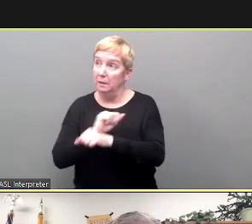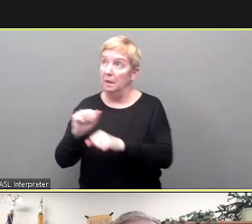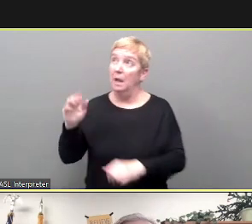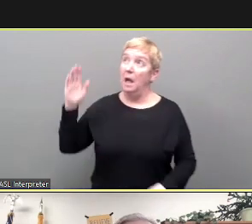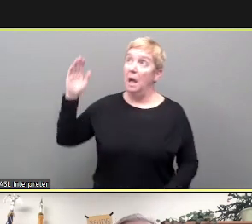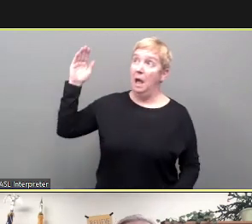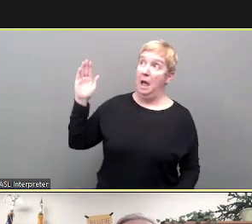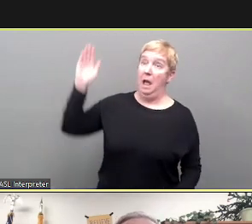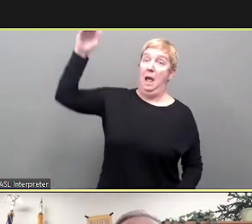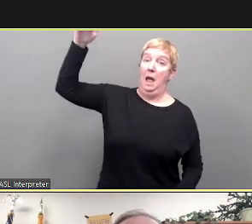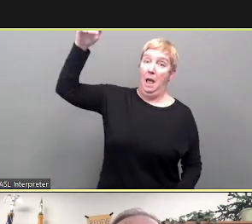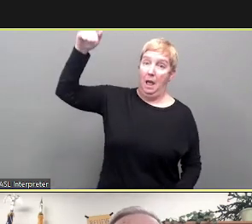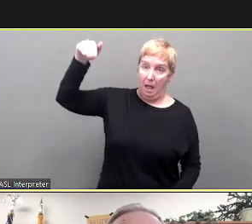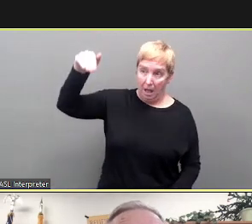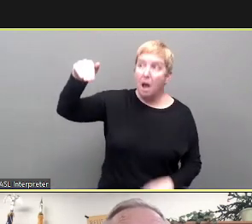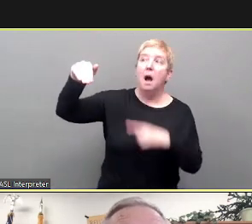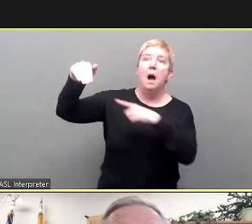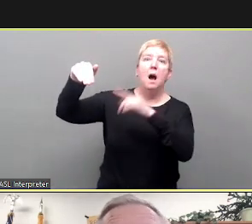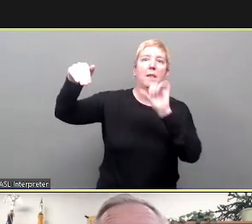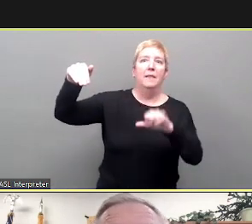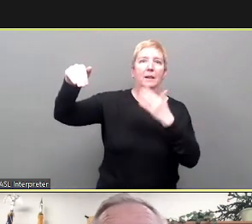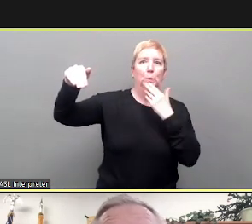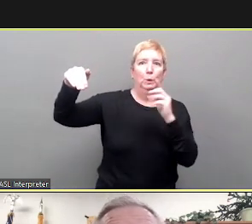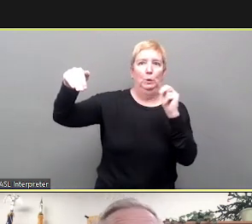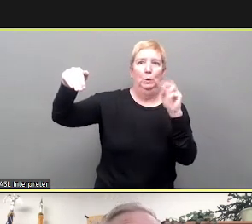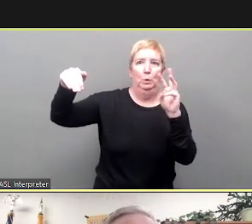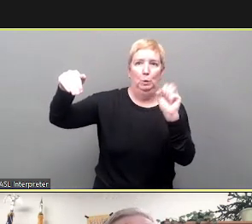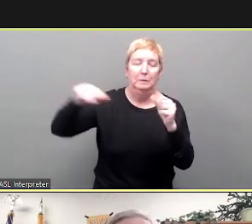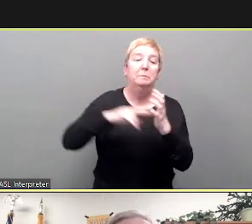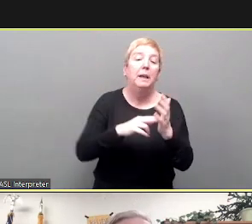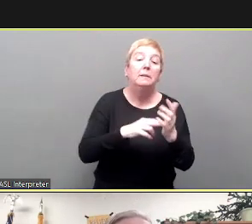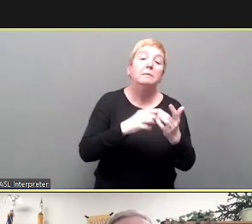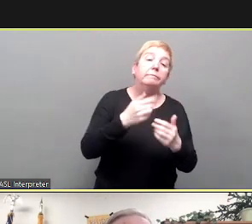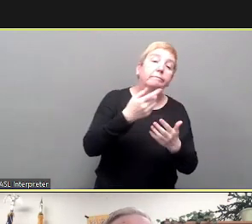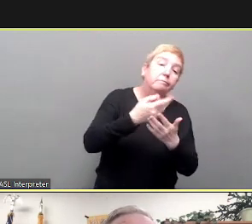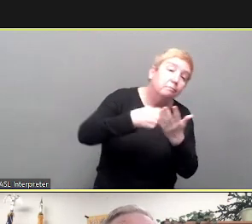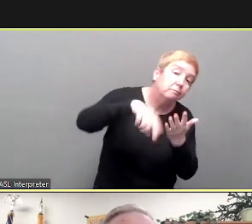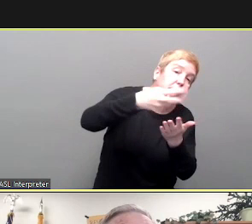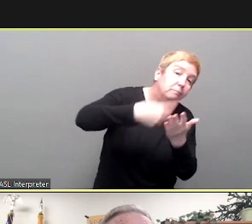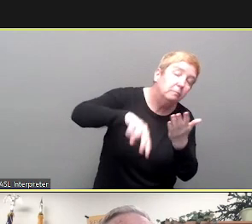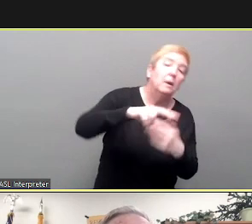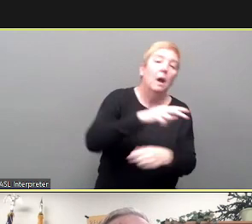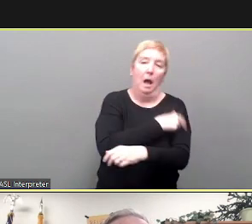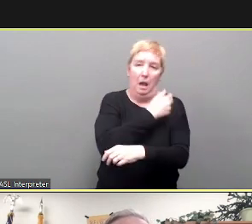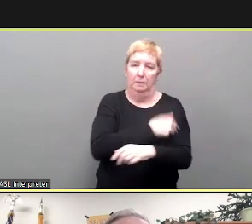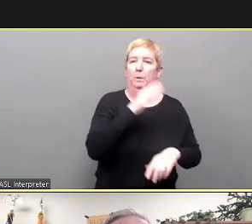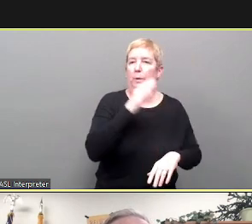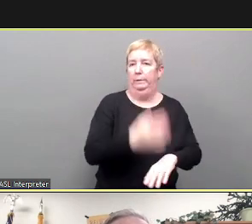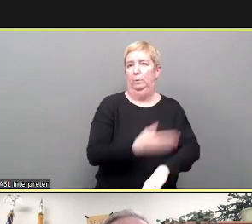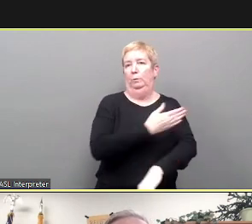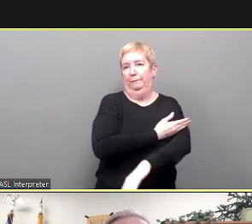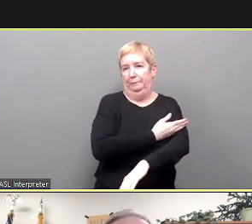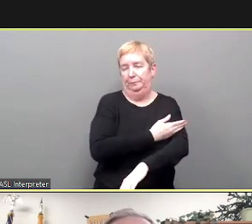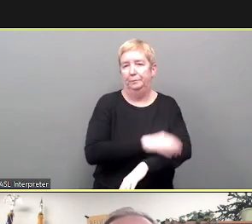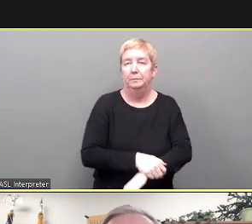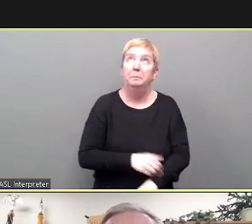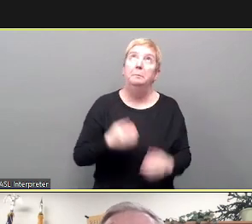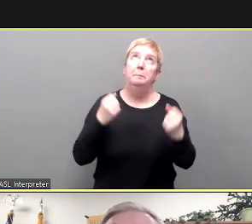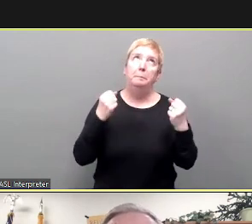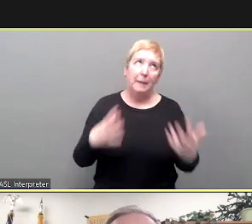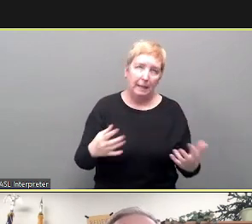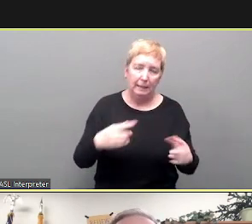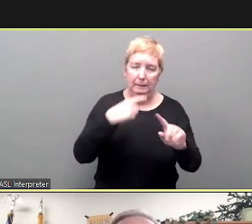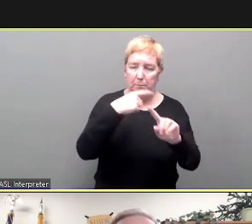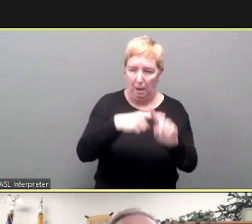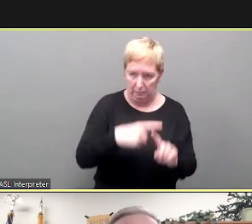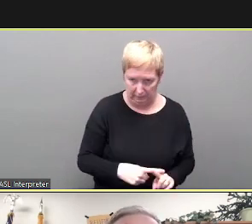it's also going to be good news for the hospital in the next 10 to 12 days. So a lot of positive news, but again,